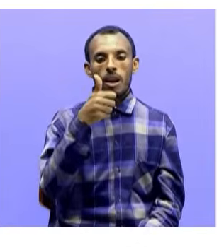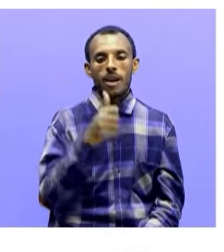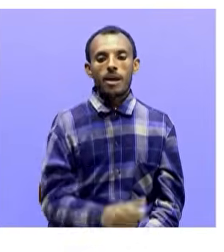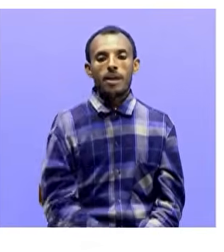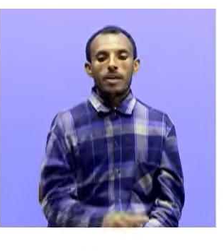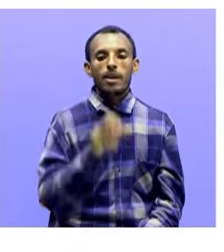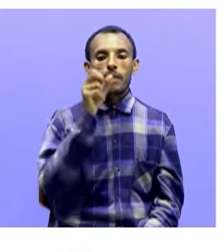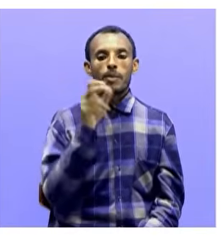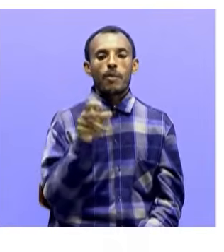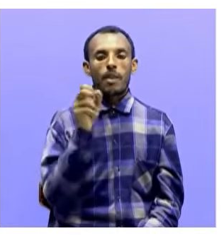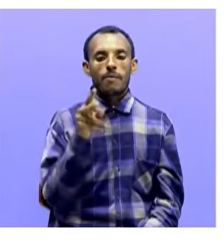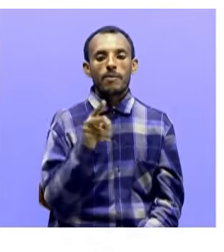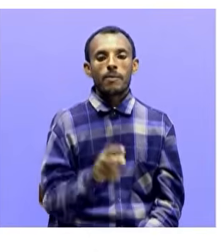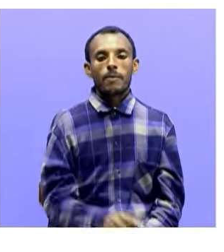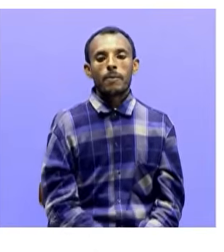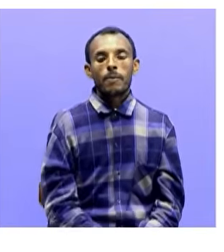12,